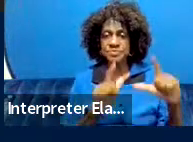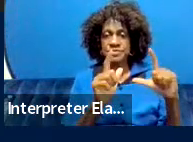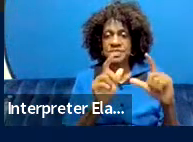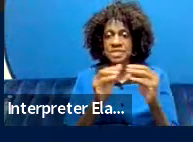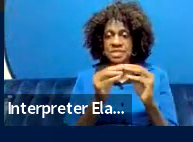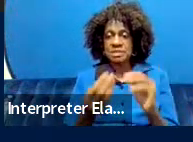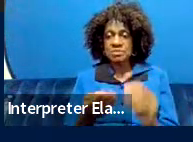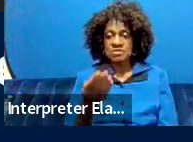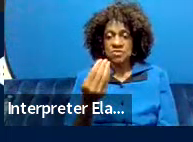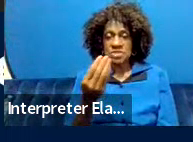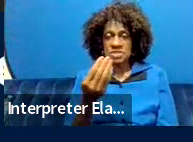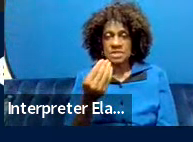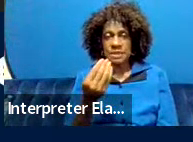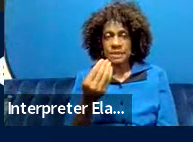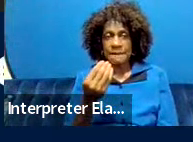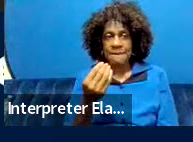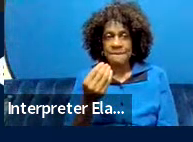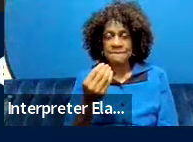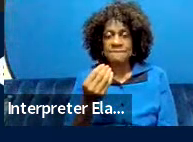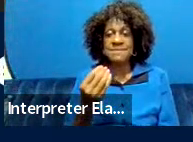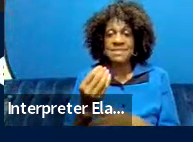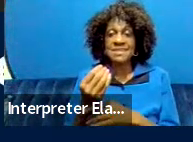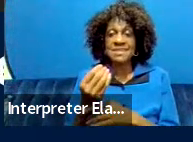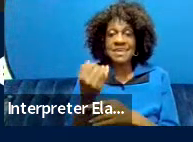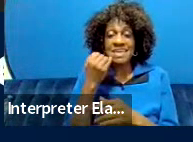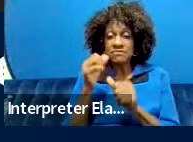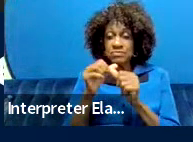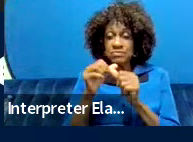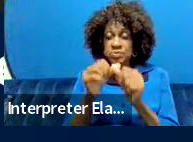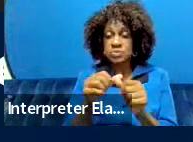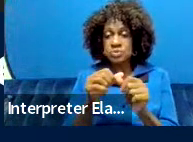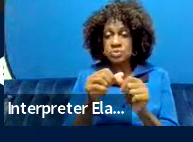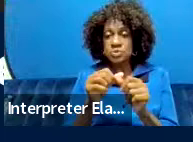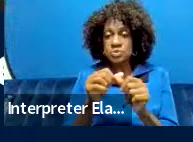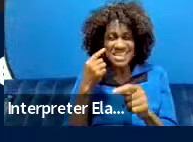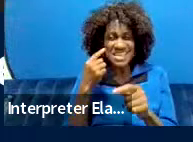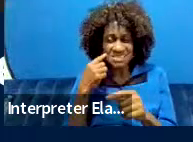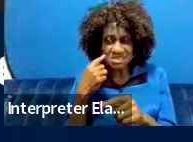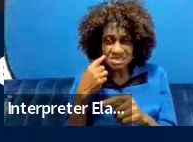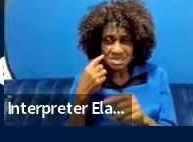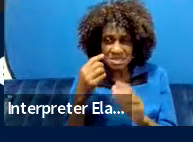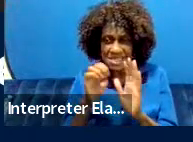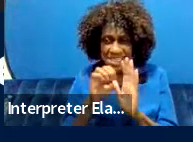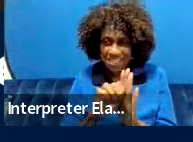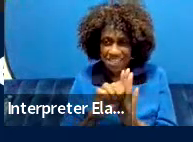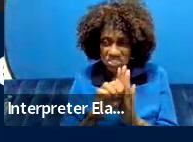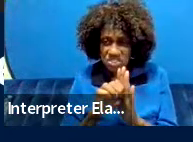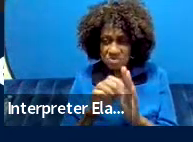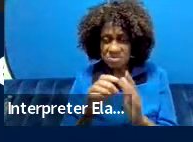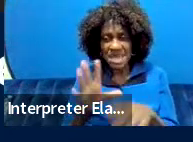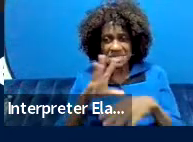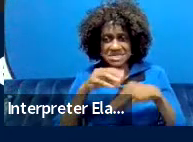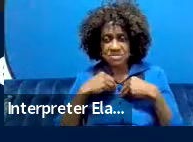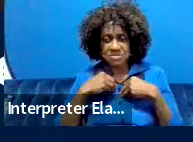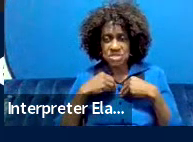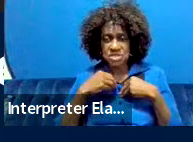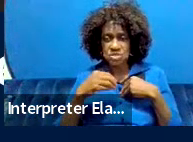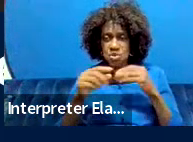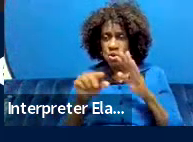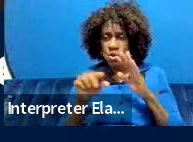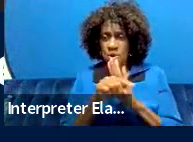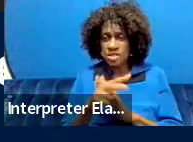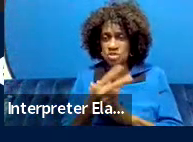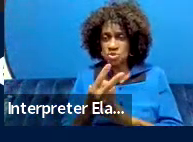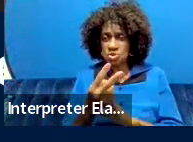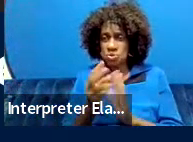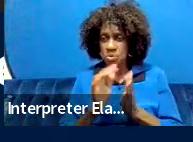14. Is Unified English Braille acceptable as grade 2 Braille? The